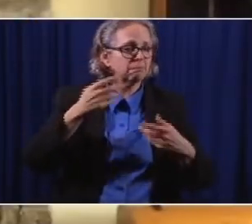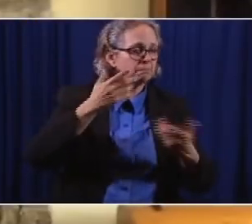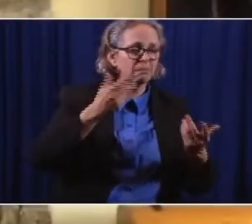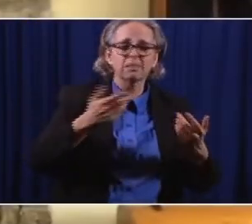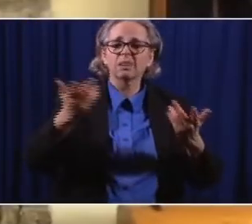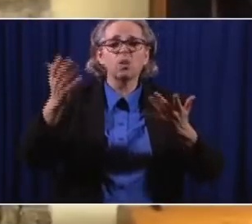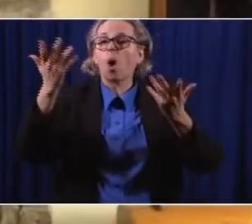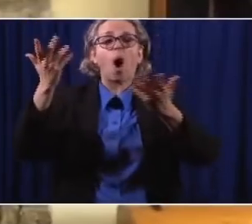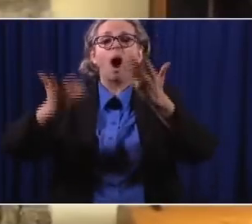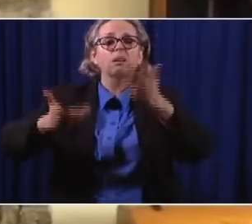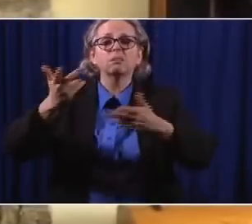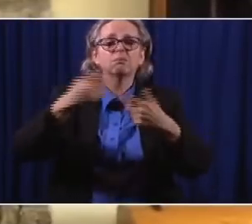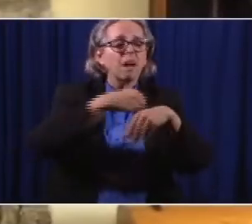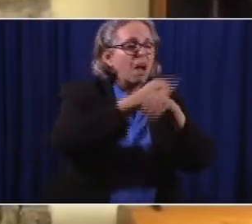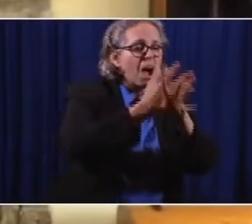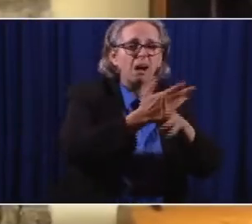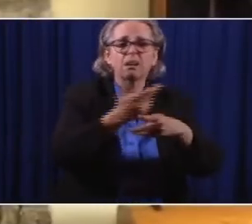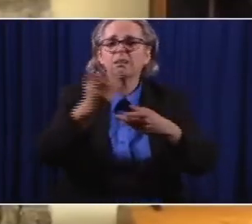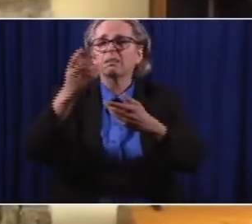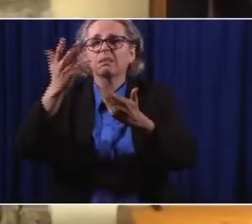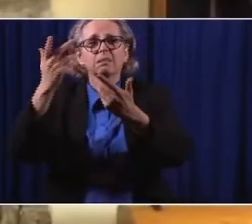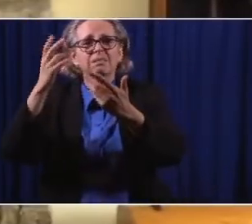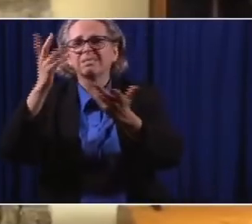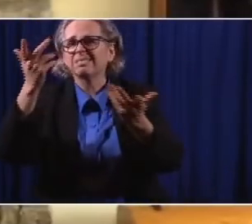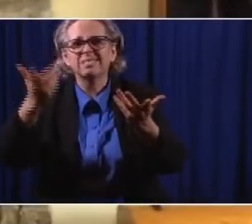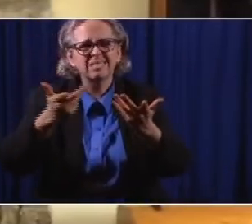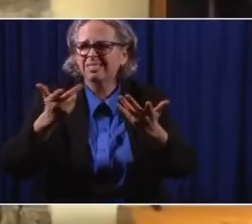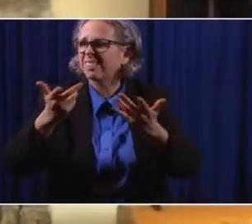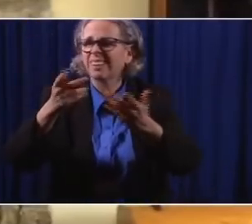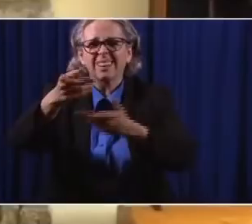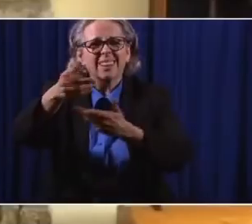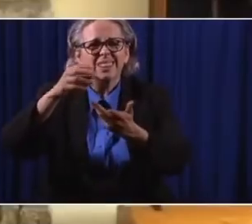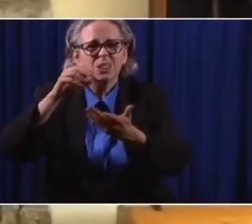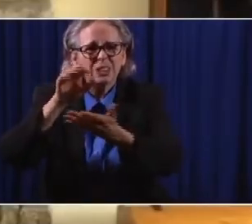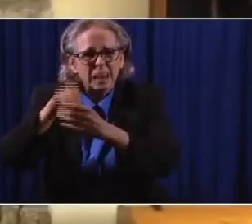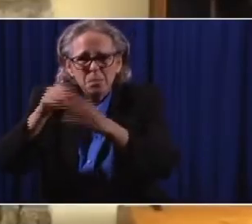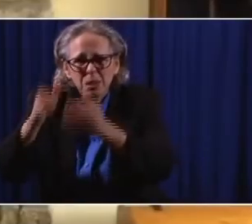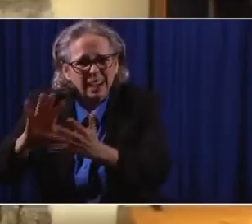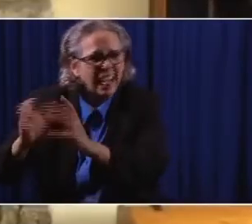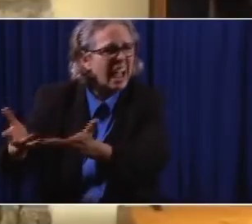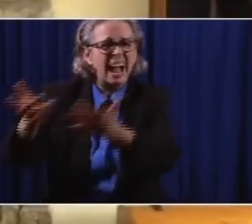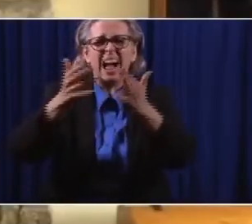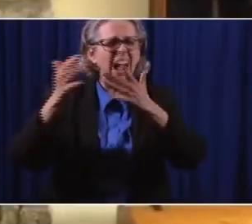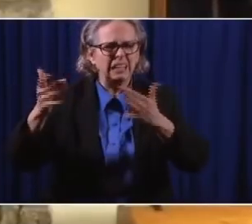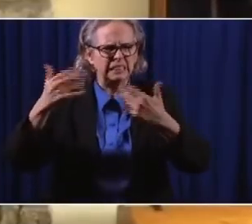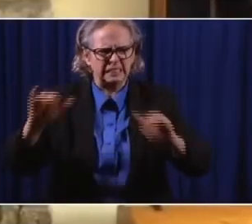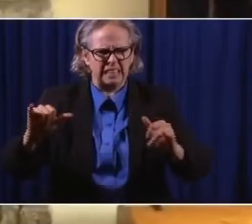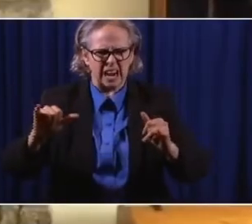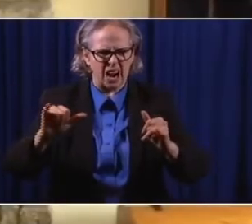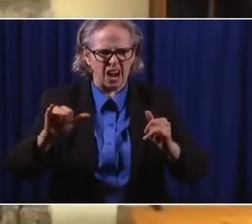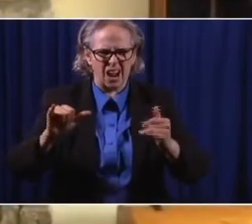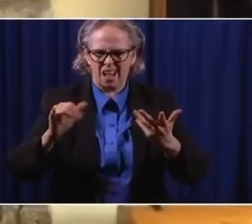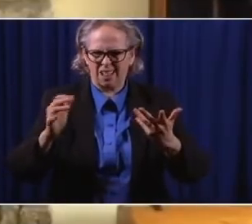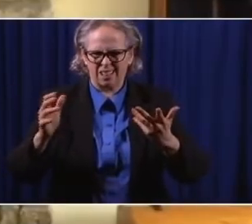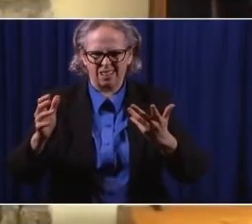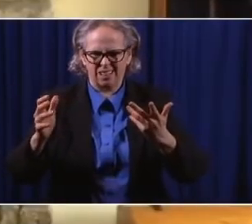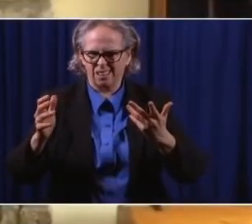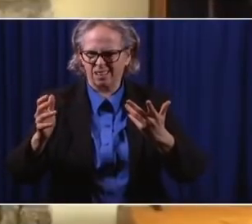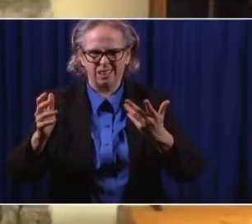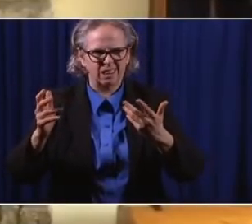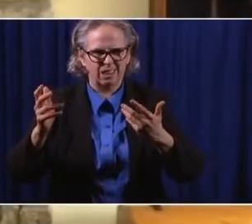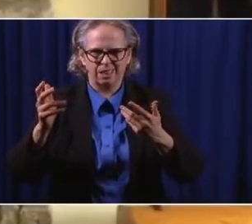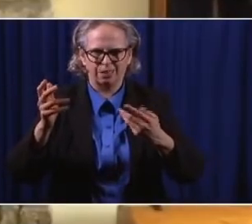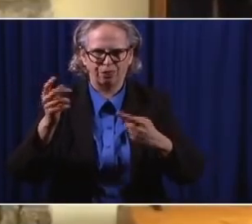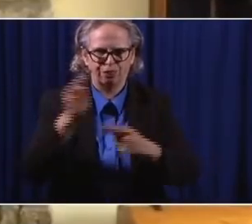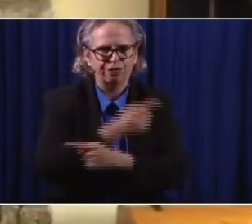there are students who don't thrive in a remote learning situation. And so we're